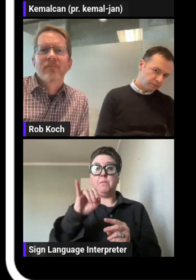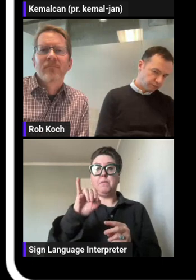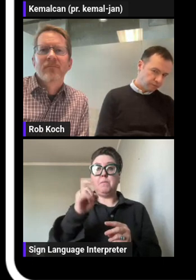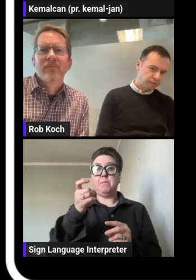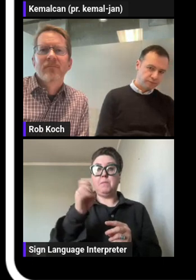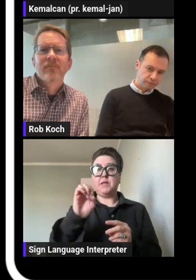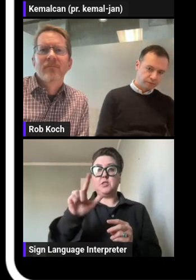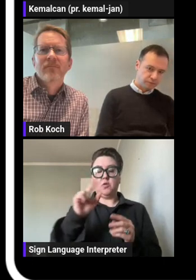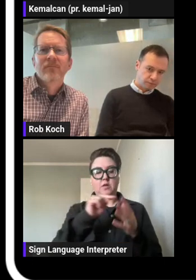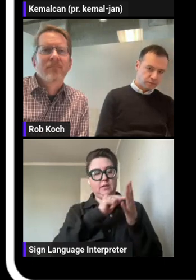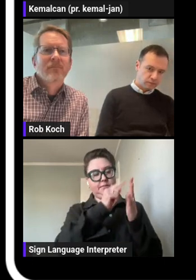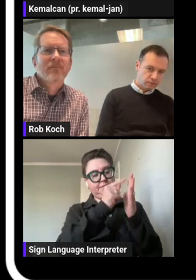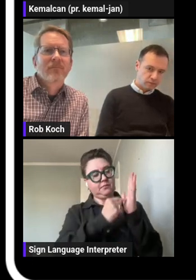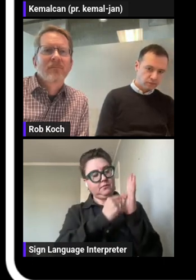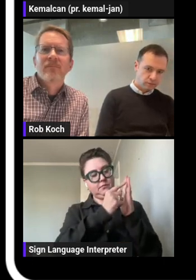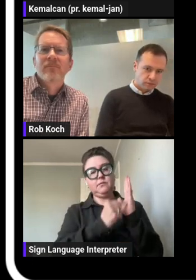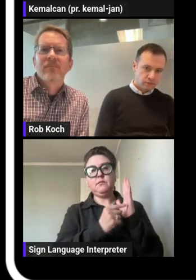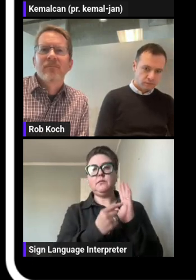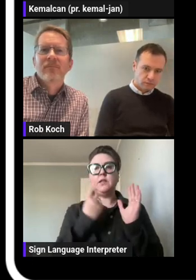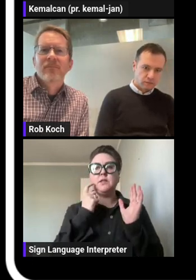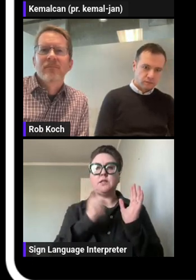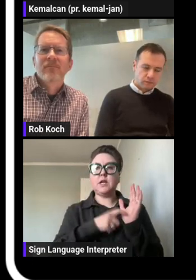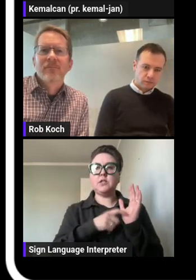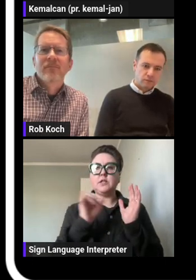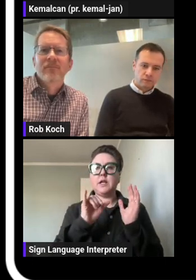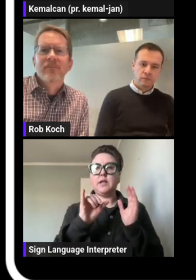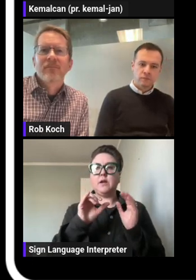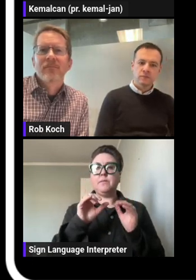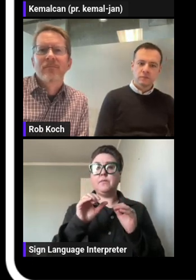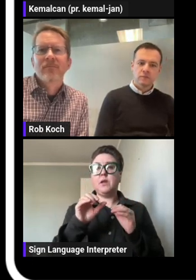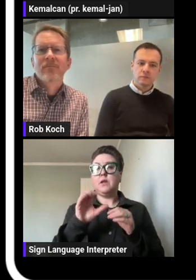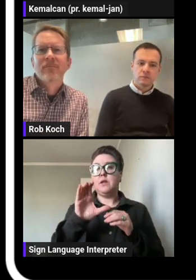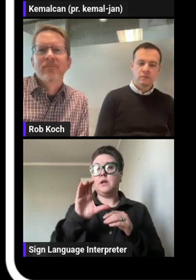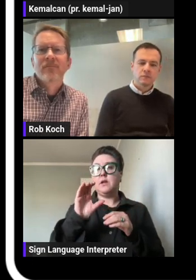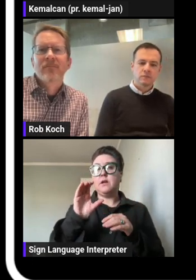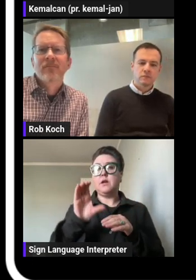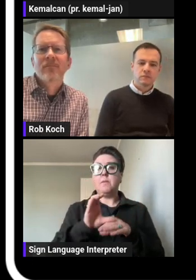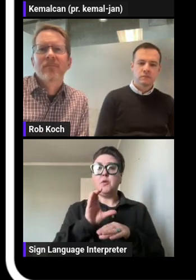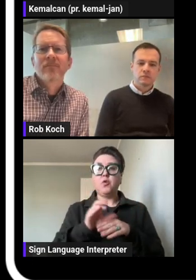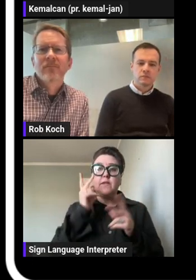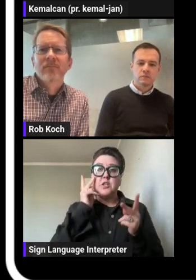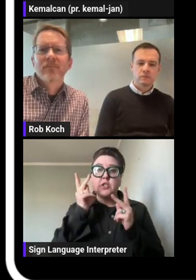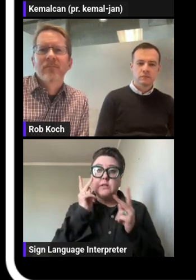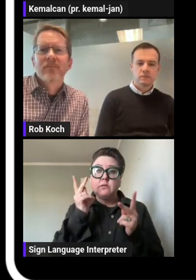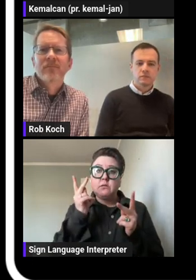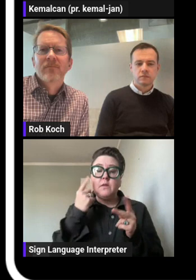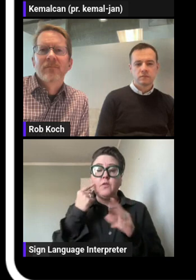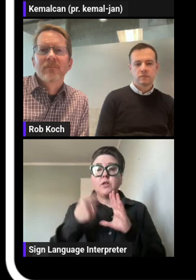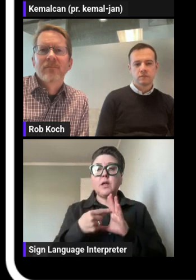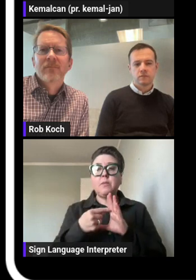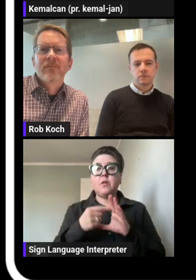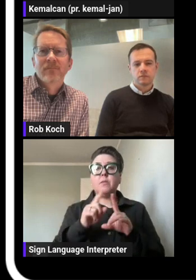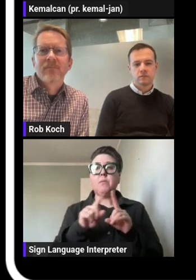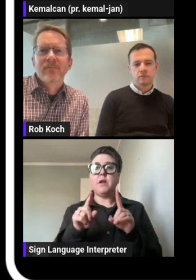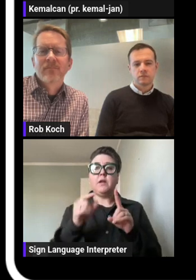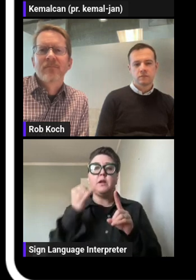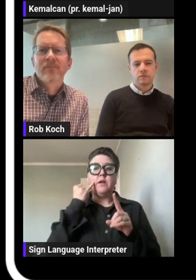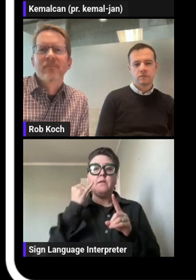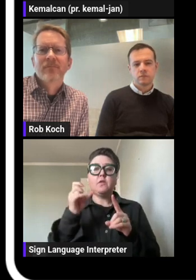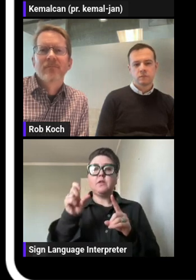and they're doing some kind of detection of it, like computer vision. And but I guess my thought is like, was there any